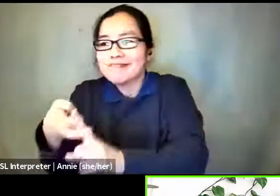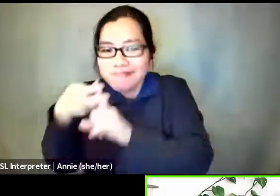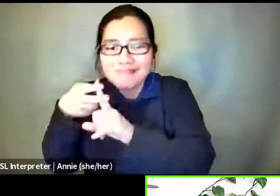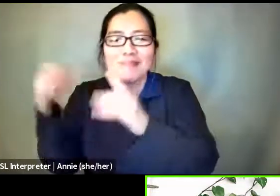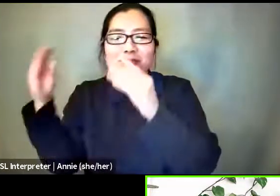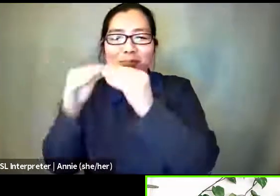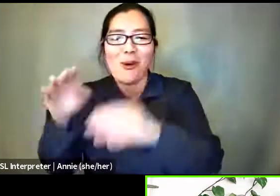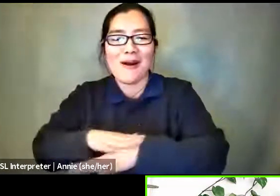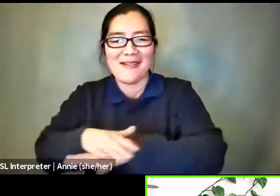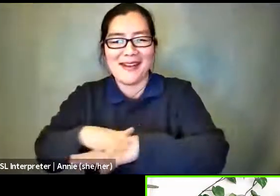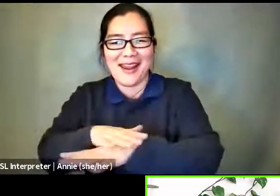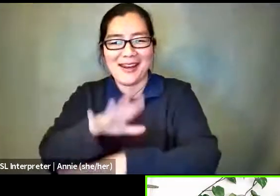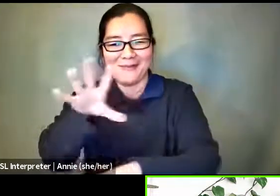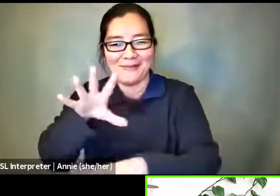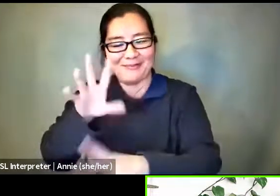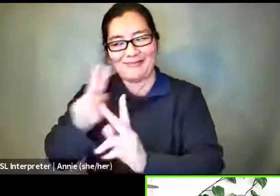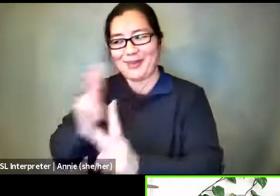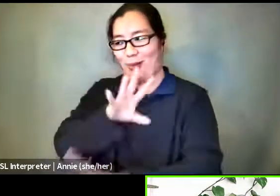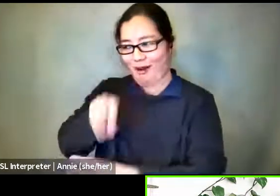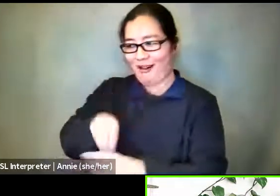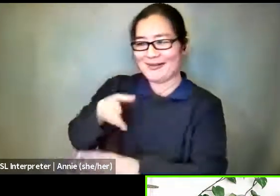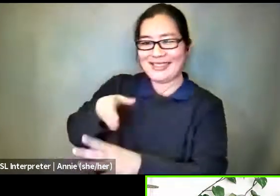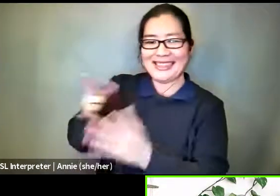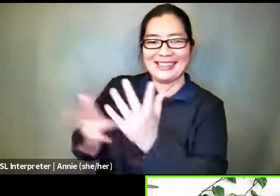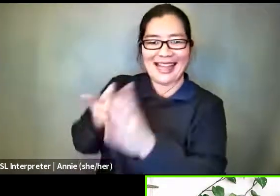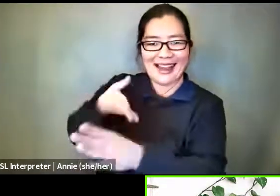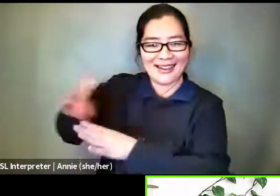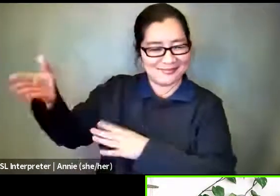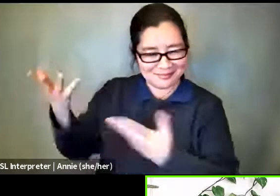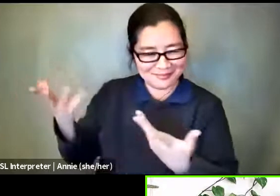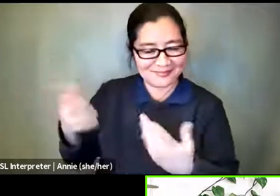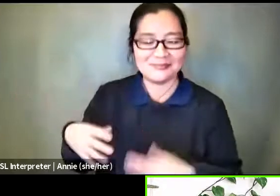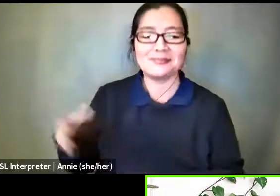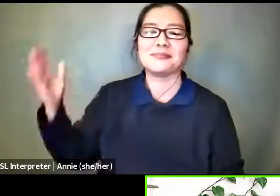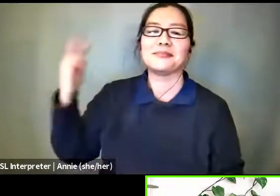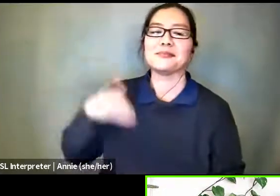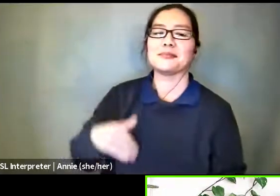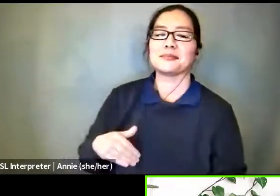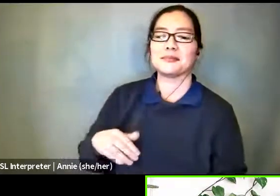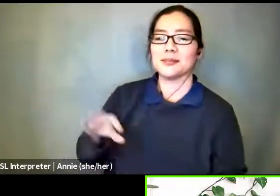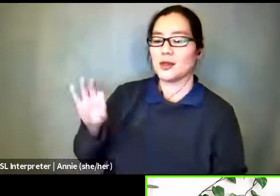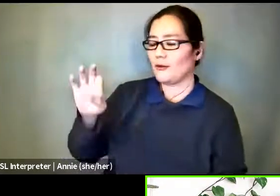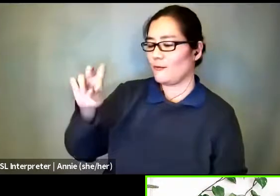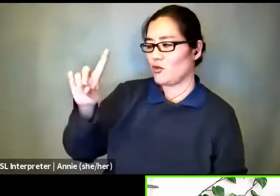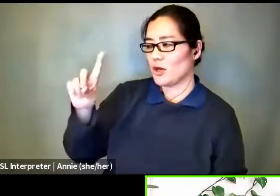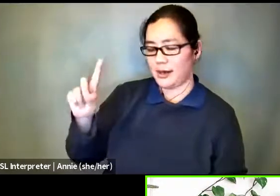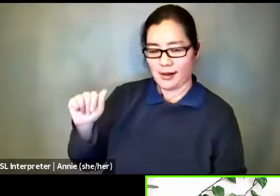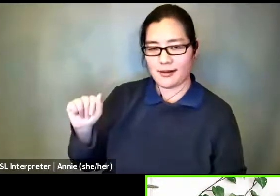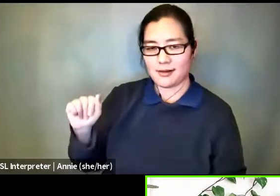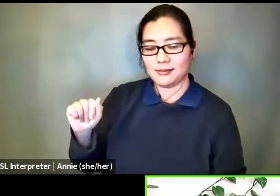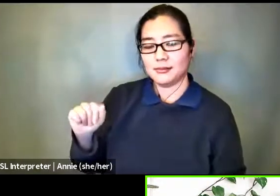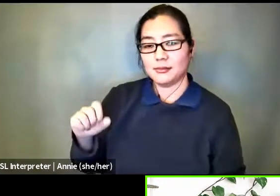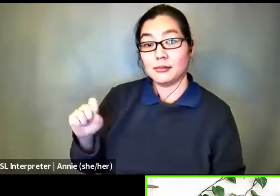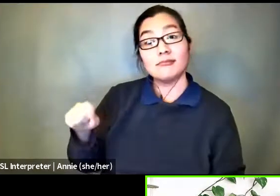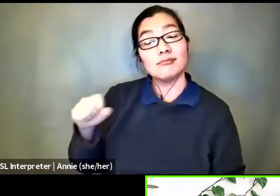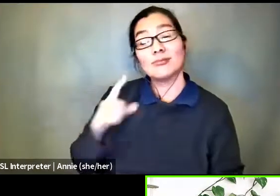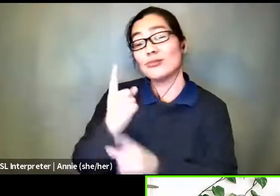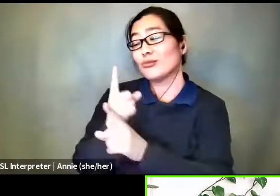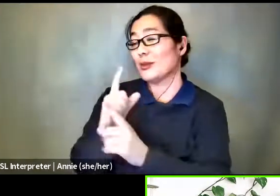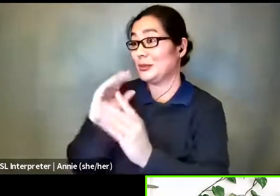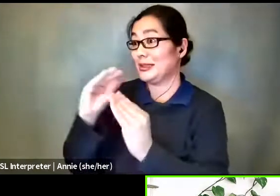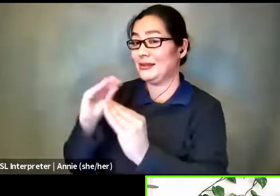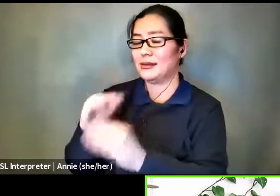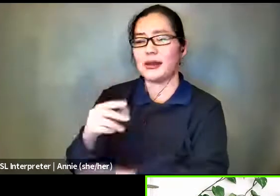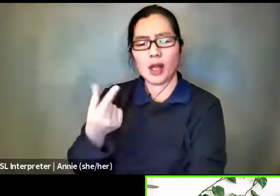Yeah, that's great. I mean, I think, well, just to talk about the teaching for a moment, I think Gloria Ladson-Billings